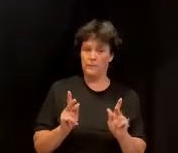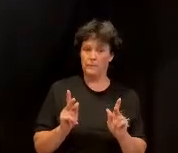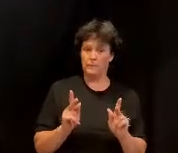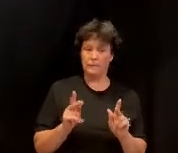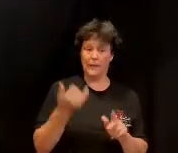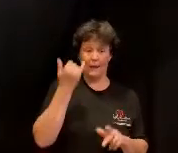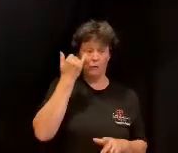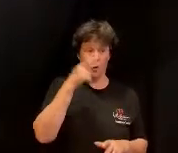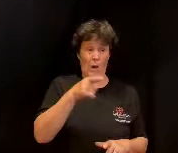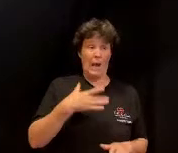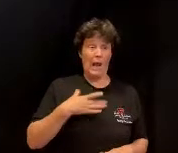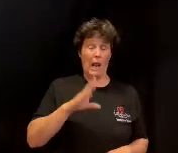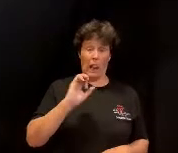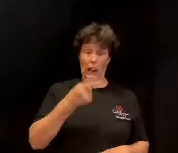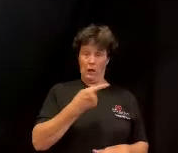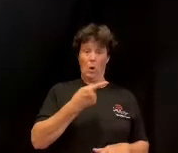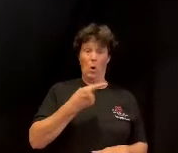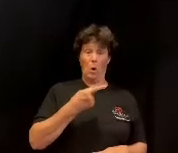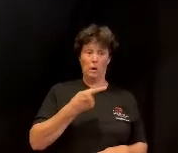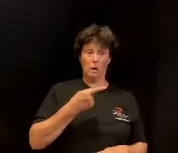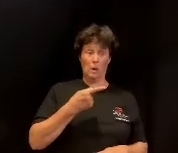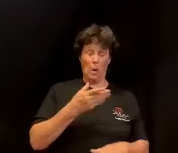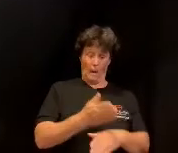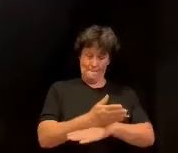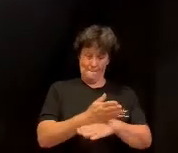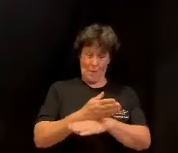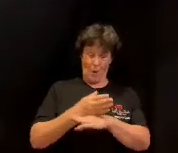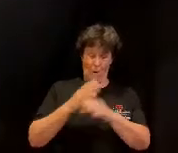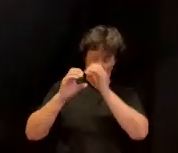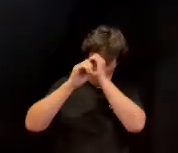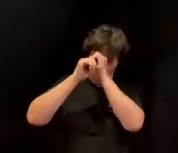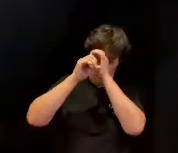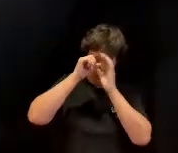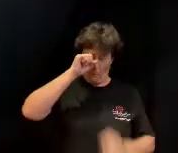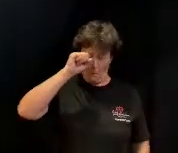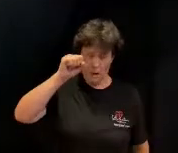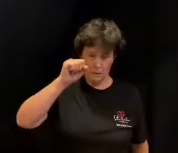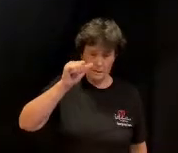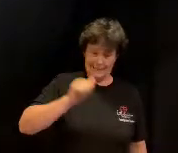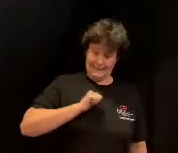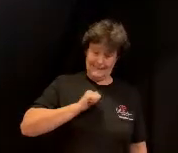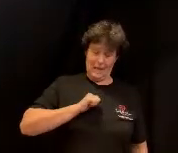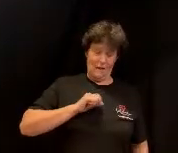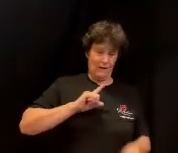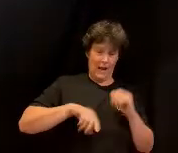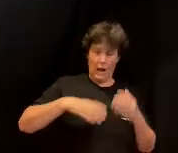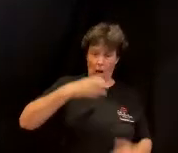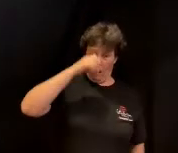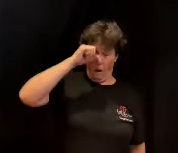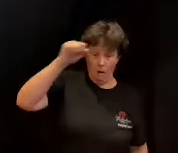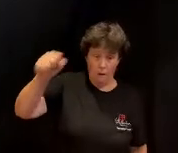log in your eye, if you literally had a board in your eye, you ain't getting that board out by yourself.